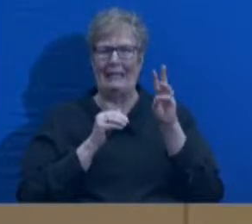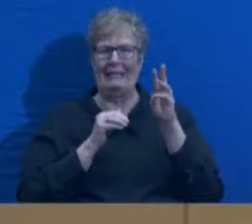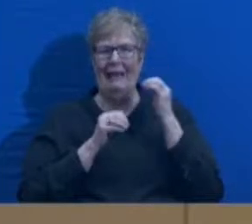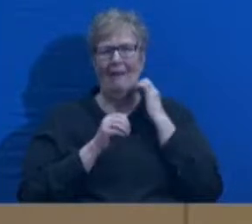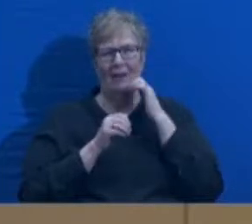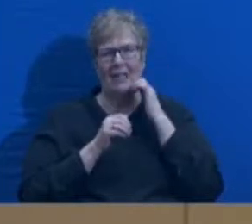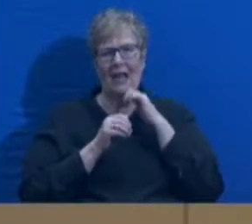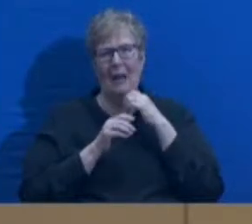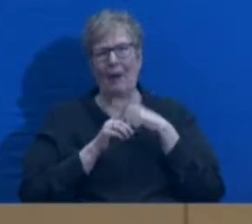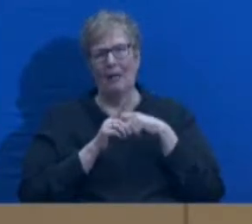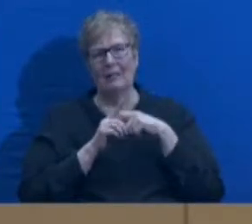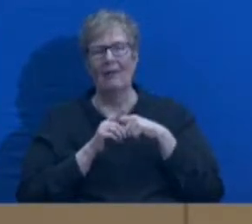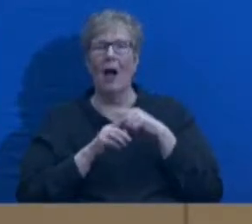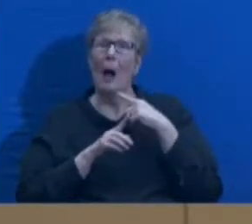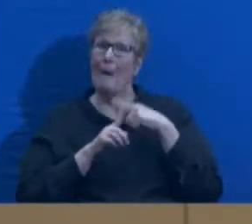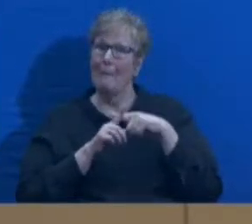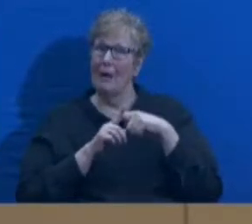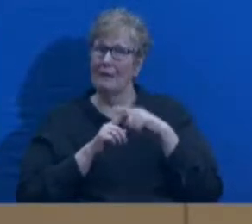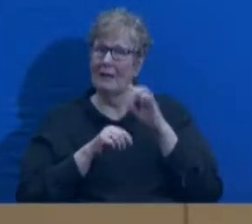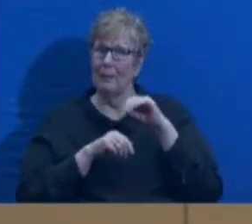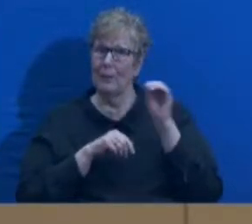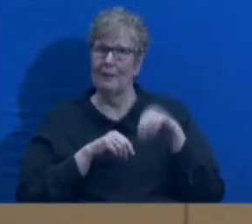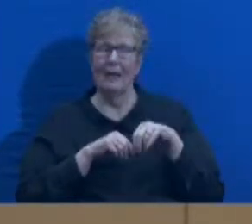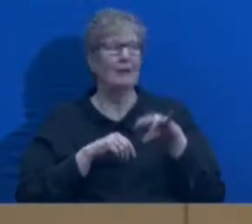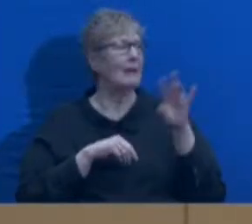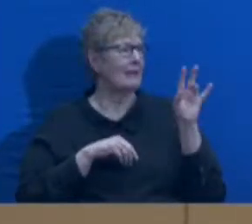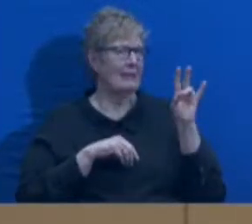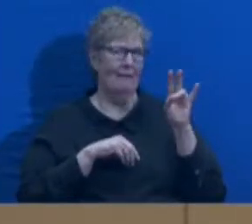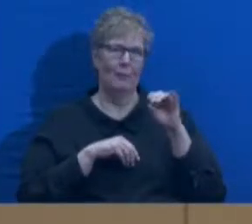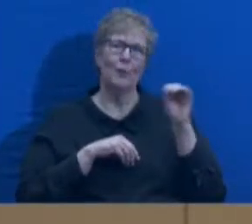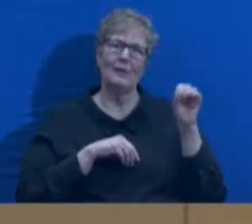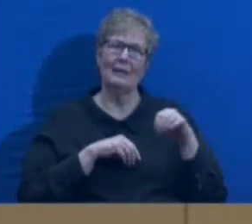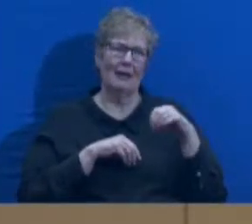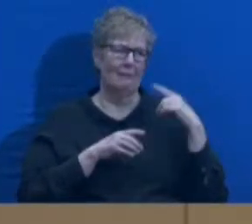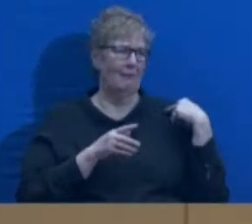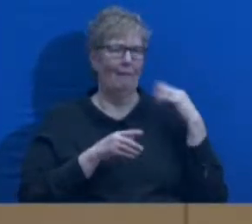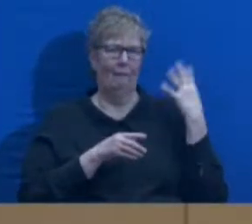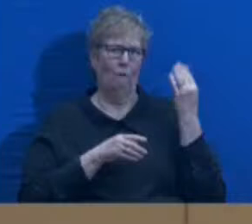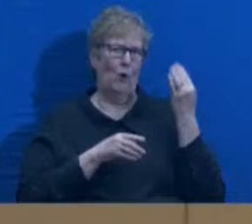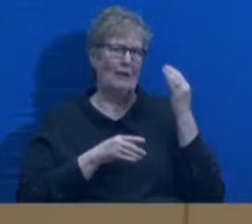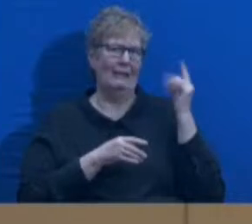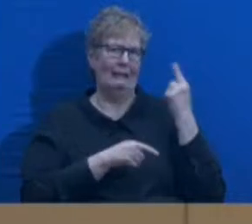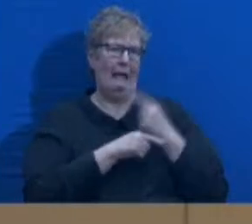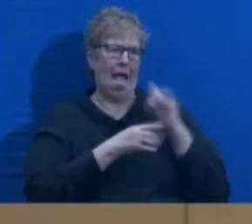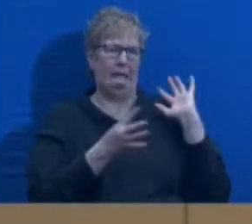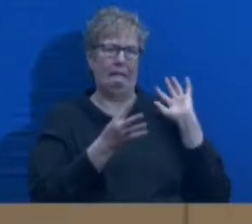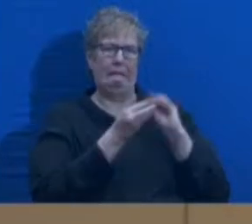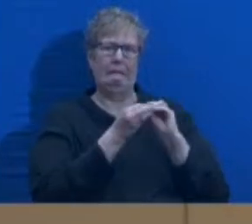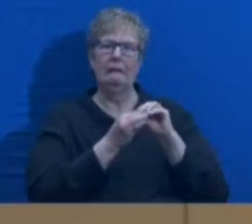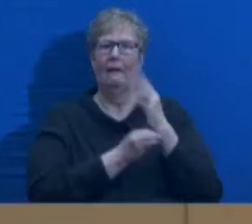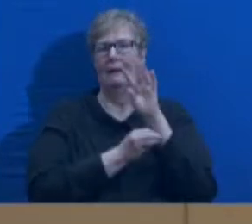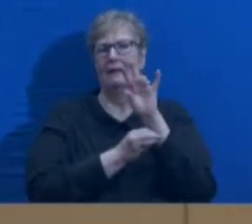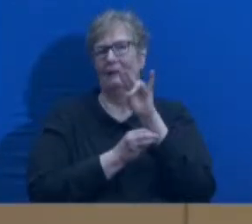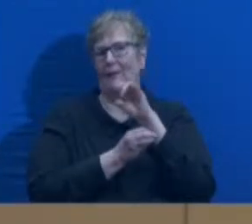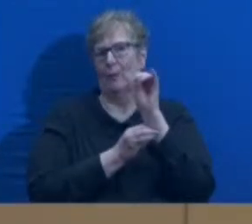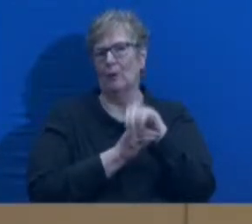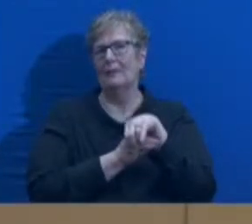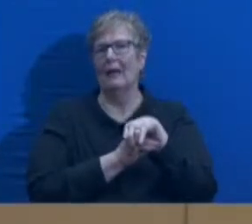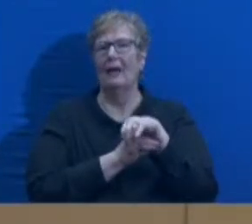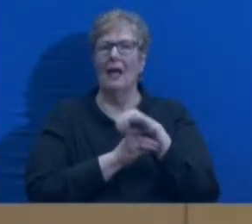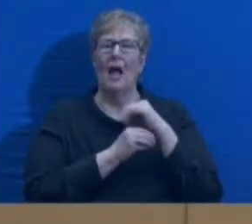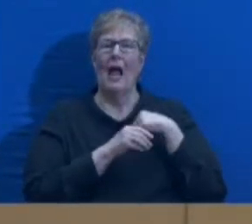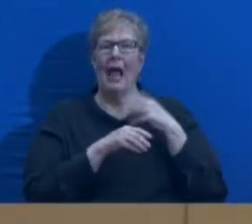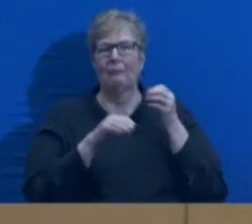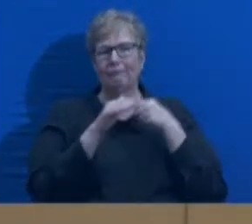Our positivity rate is at 7% over the last 14 days. Our hospitalizations decreased over the past 14